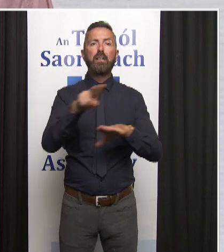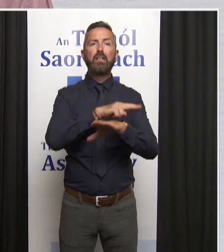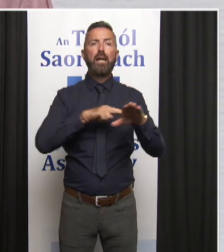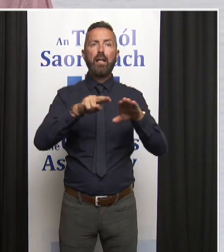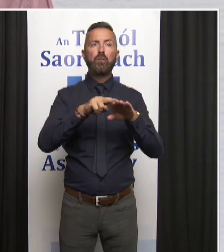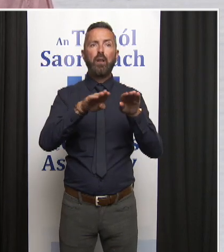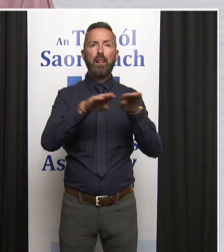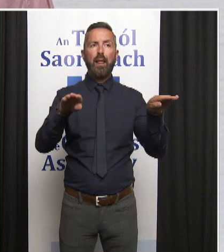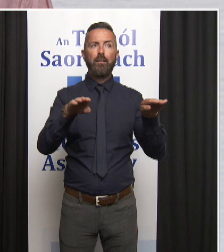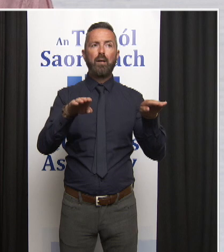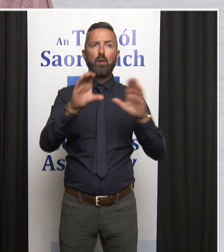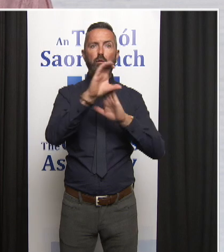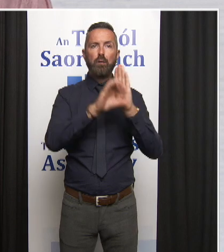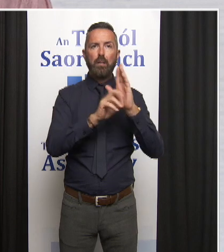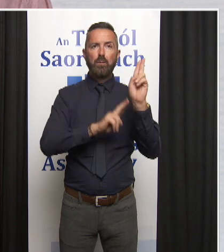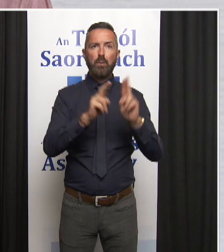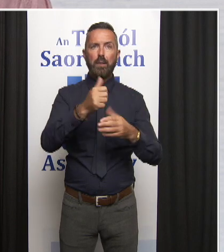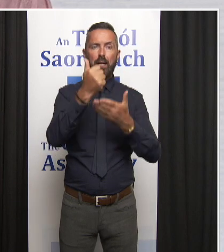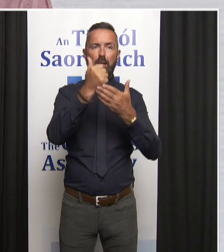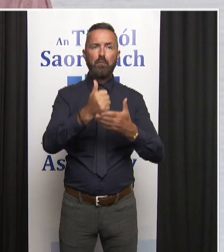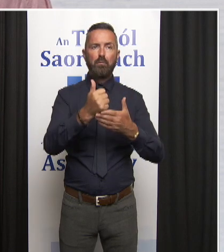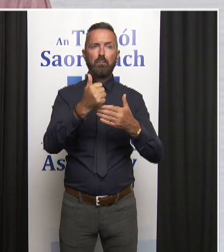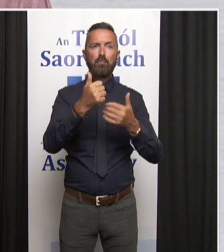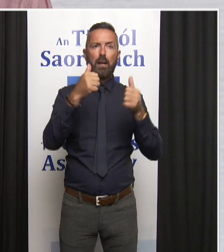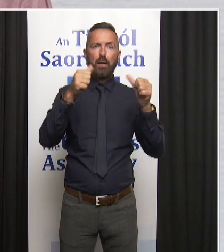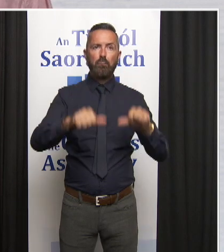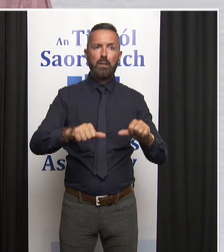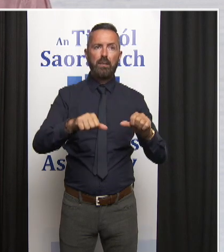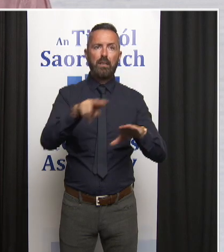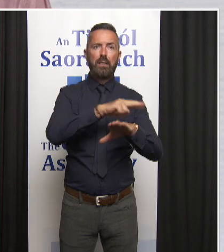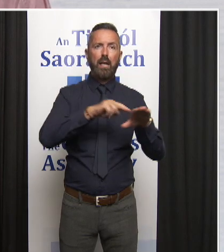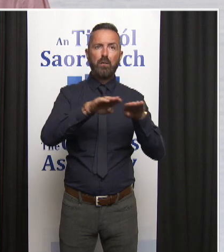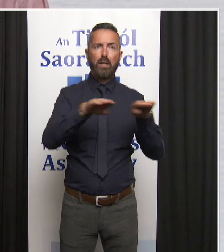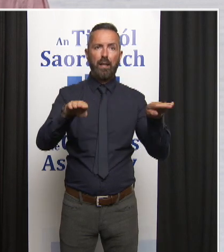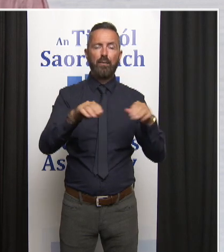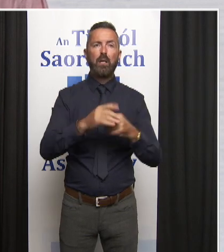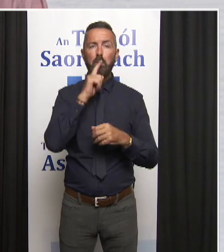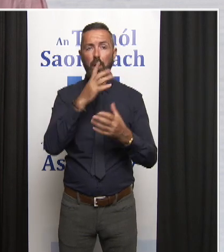but some of the more local implementations like land use and acquisition could be done locally as well.